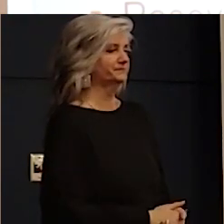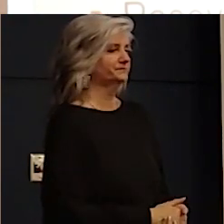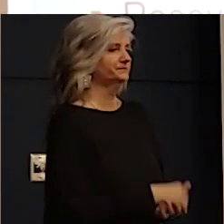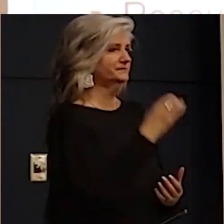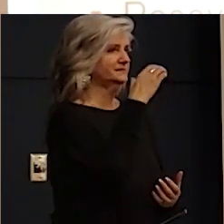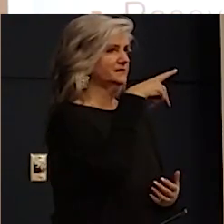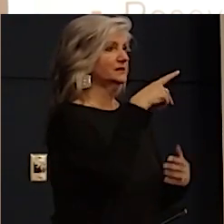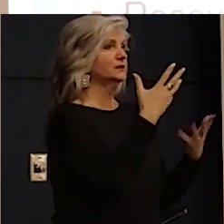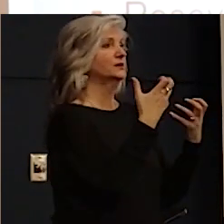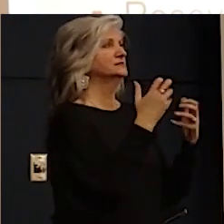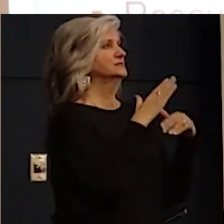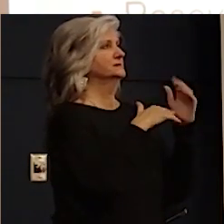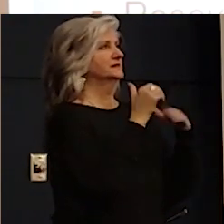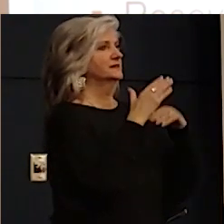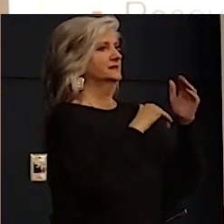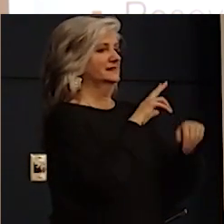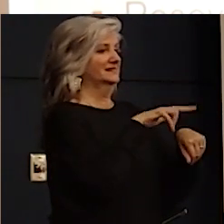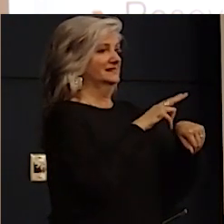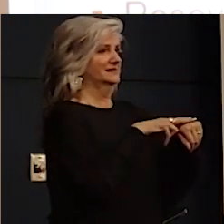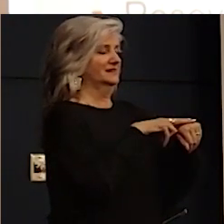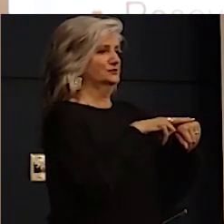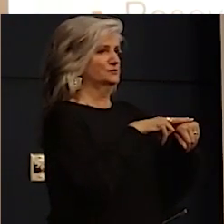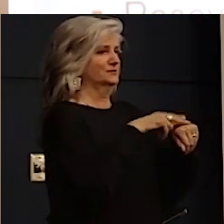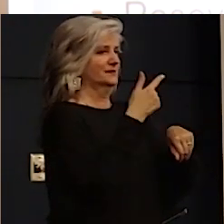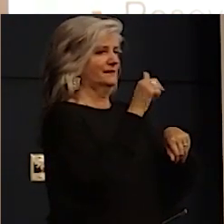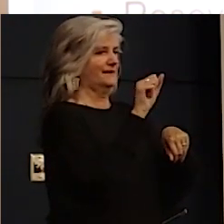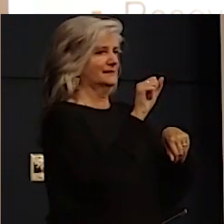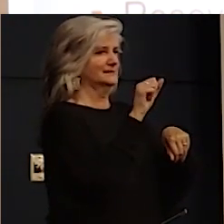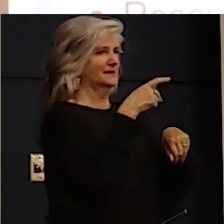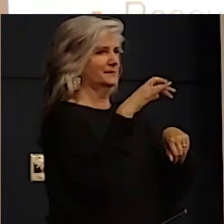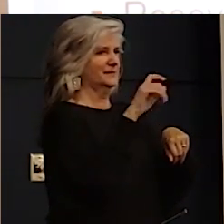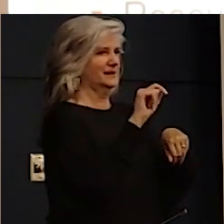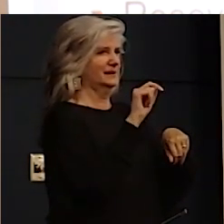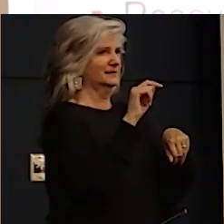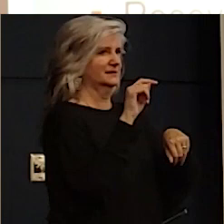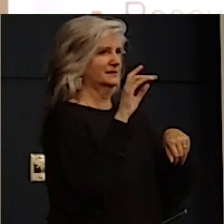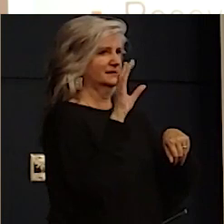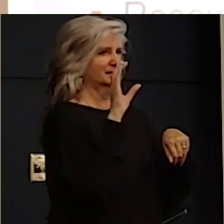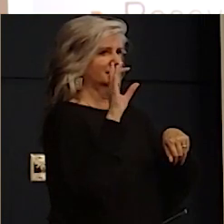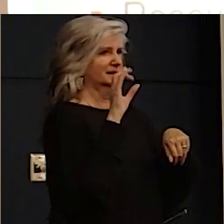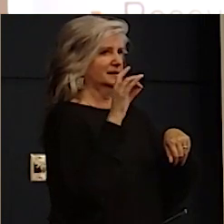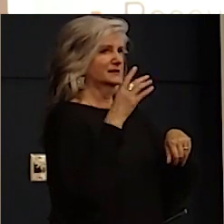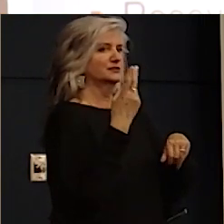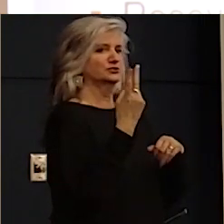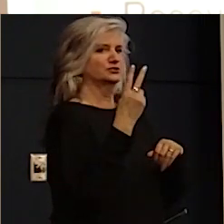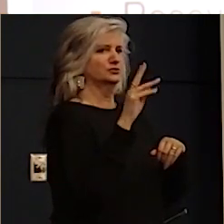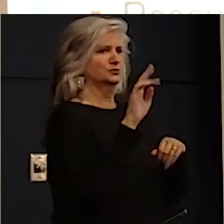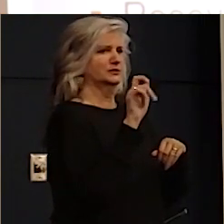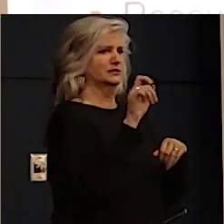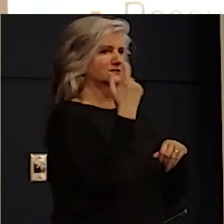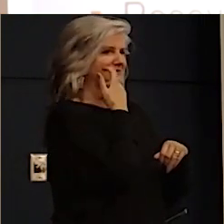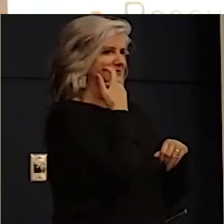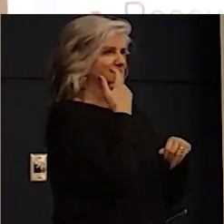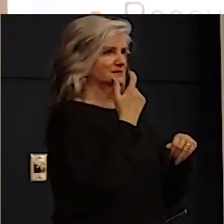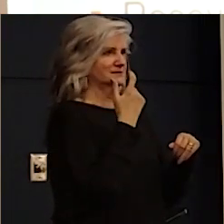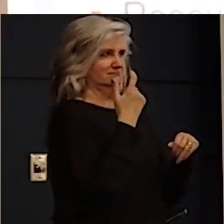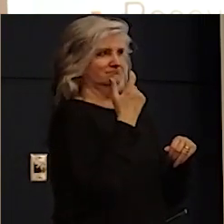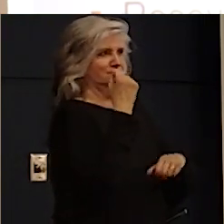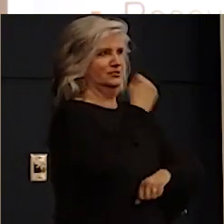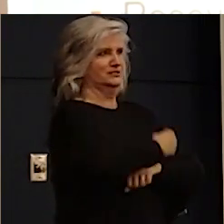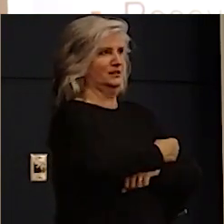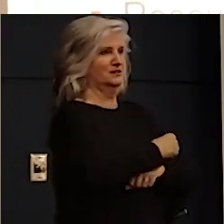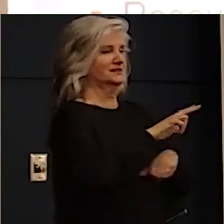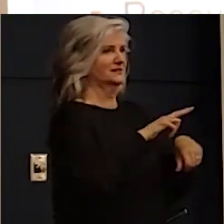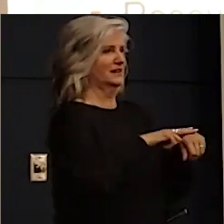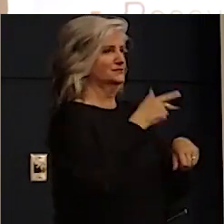CenterPoint wants to build a new natural gas plant at that A.B. Brown site where the coal plants, two units, just retired. That